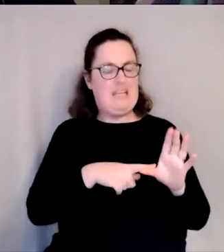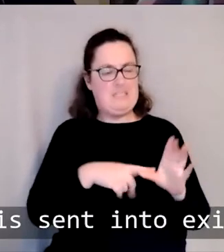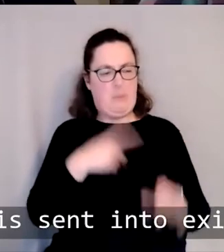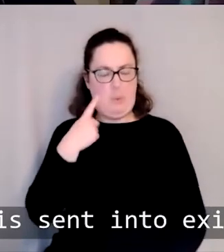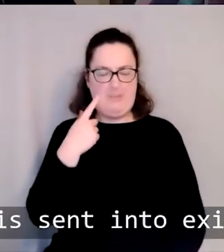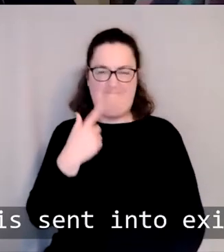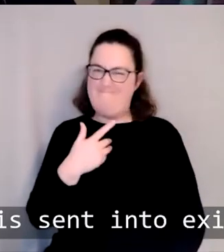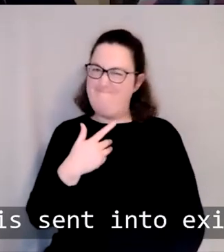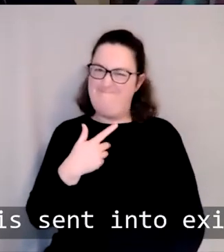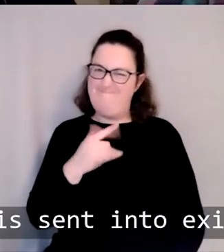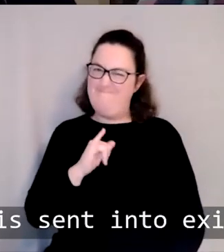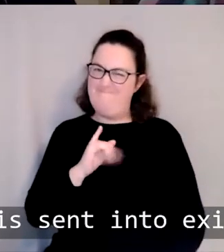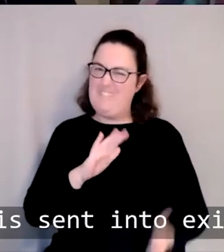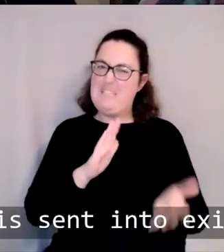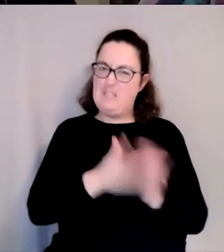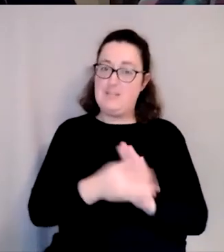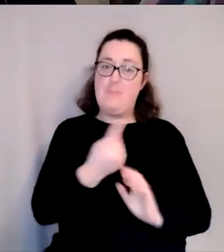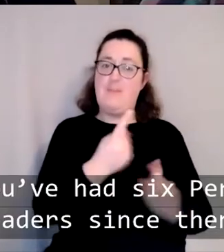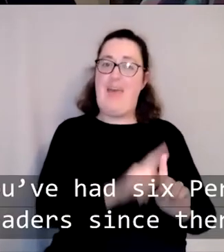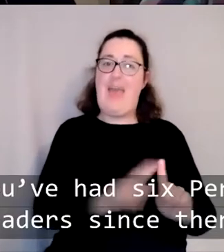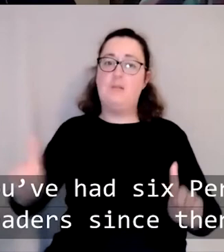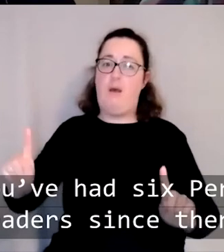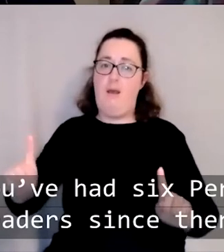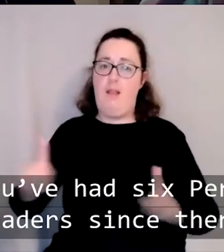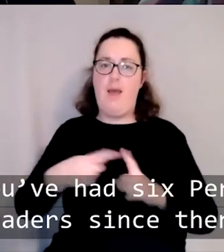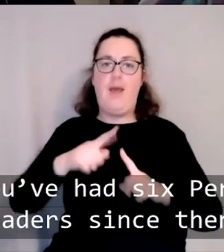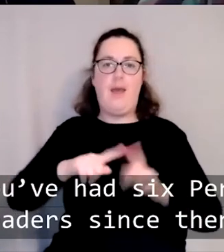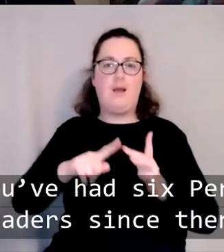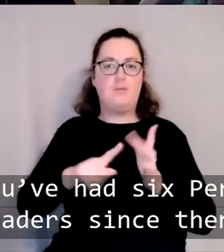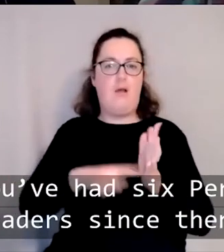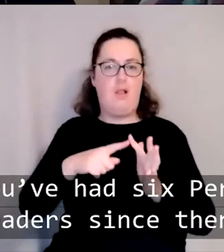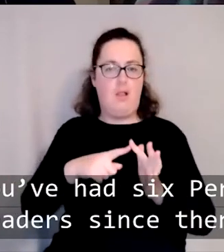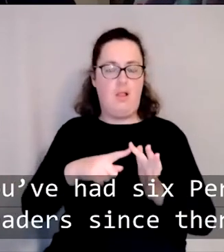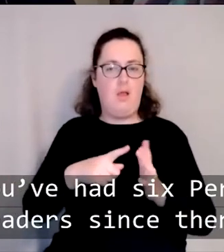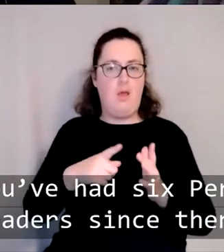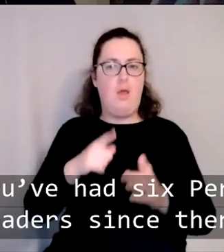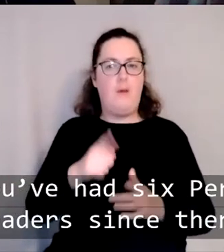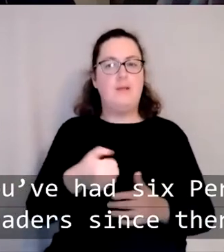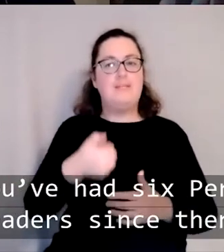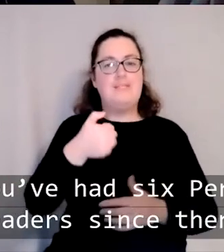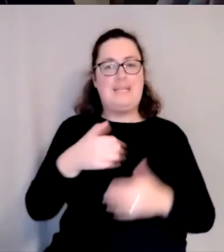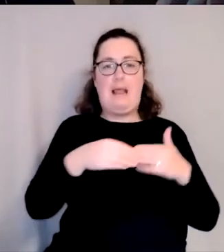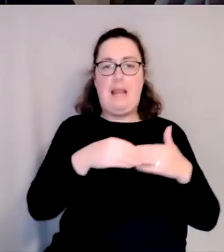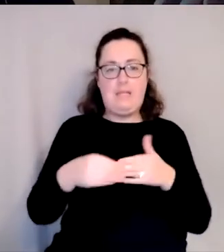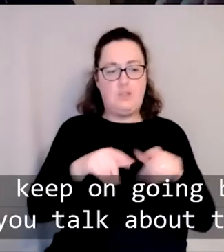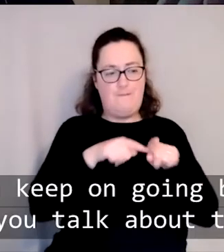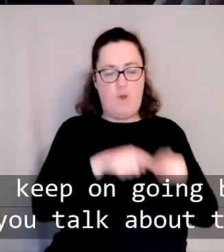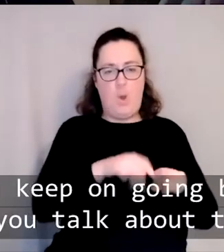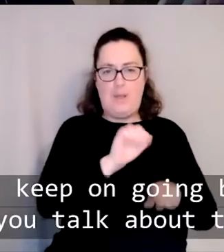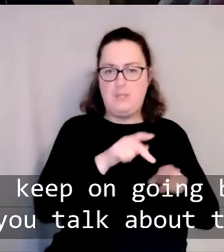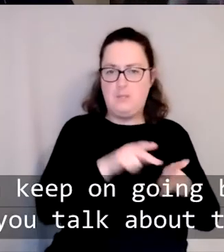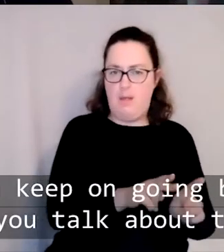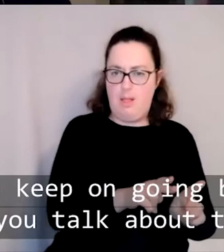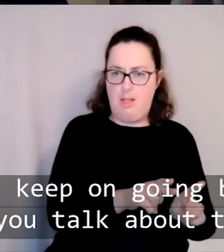disaster. He is sent into exile. And yet you've had six Peronist leaders since then. It's the